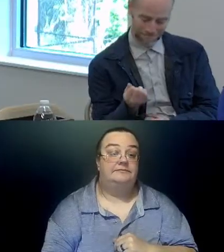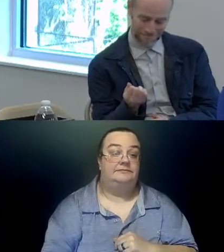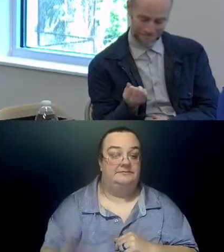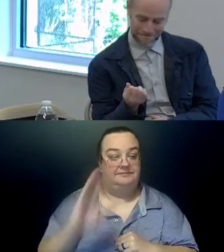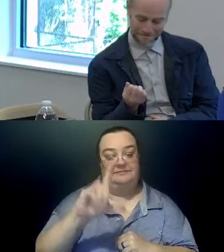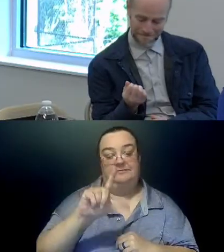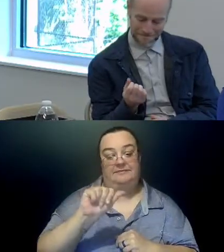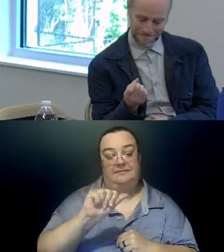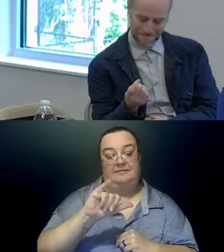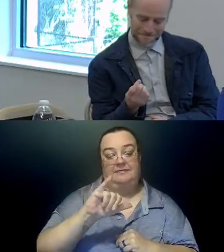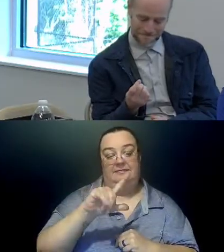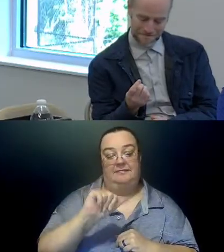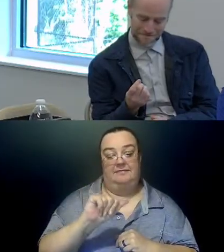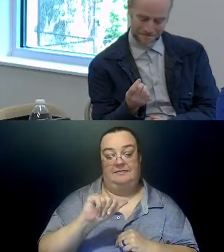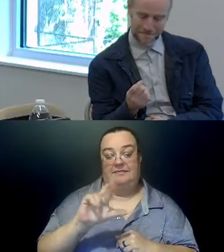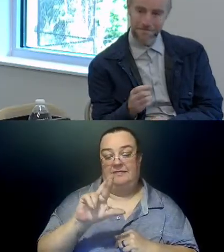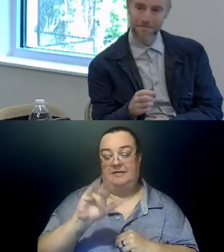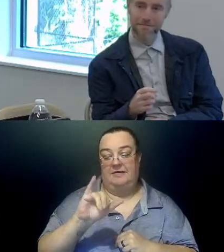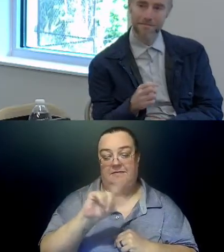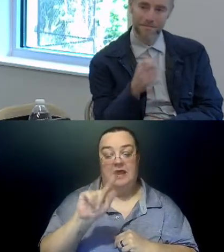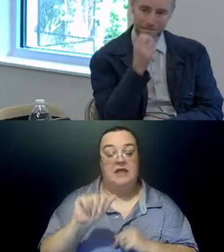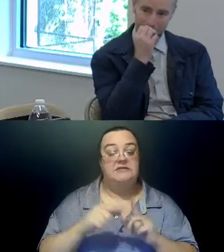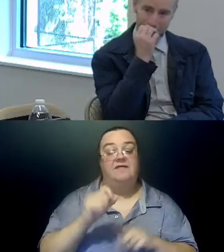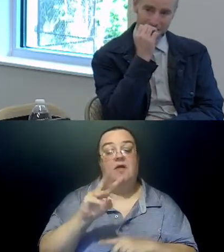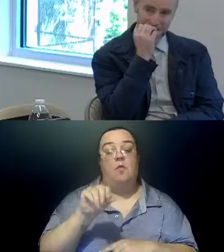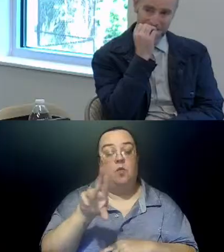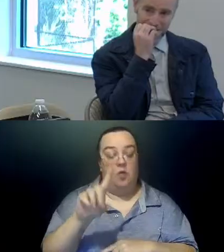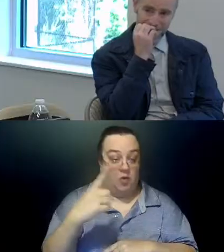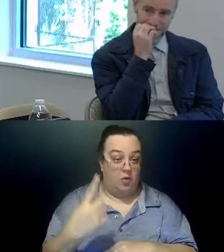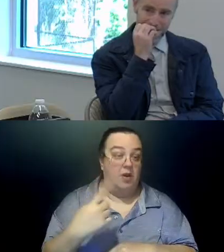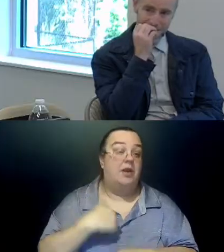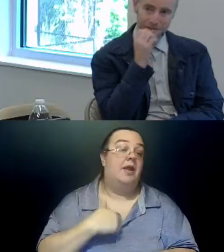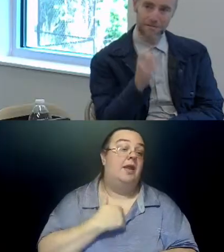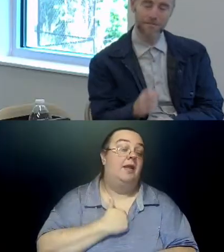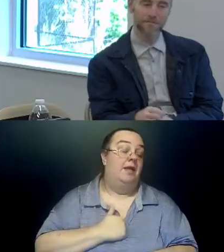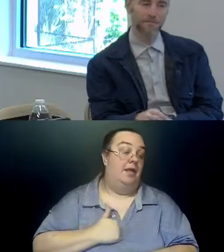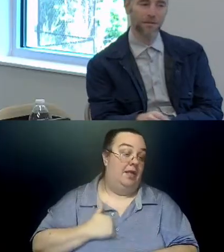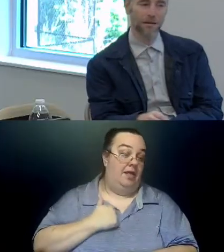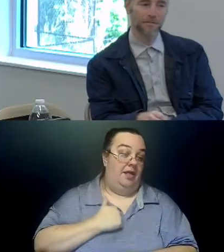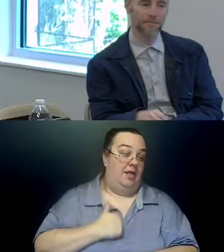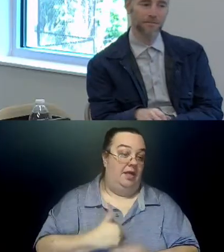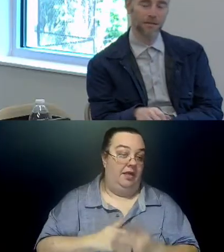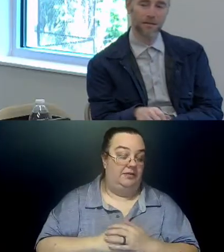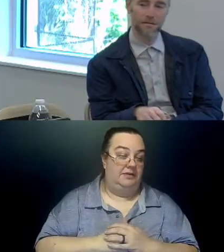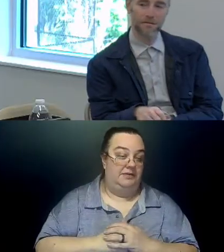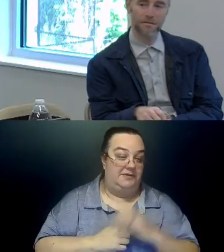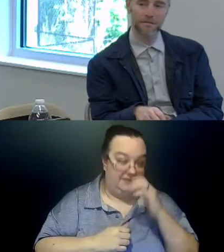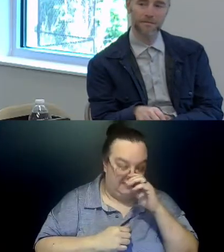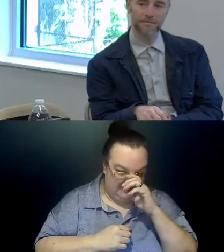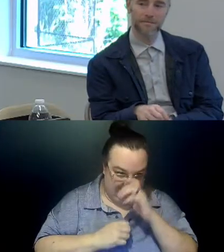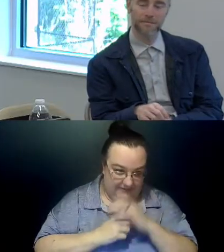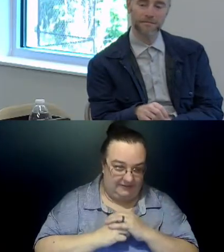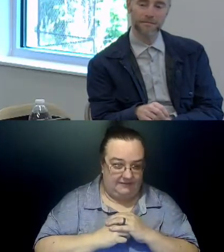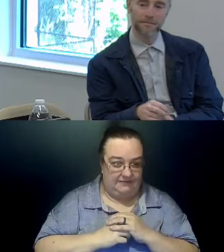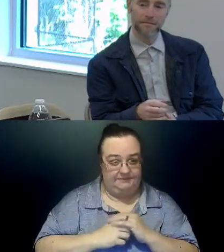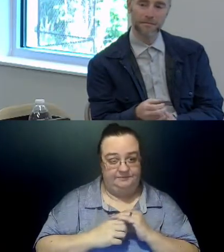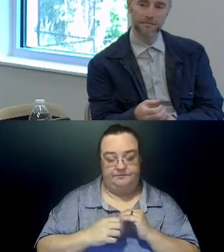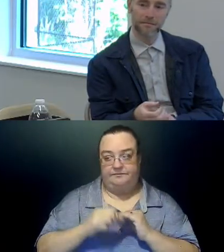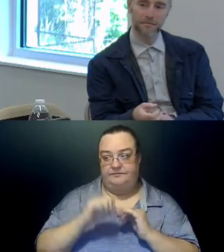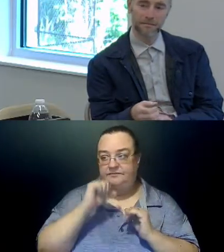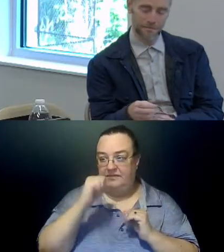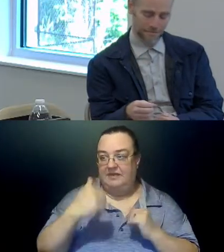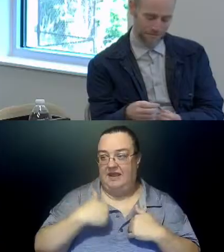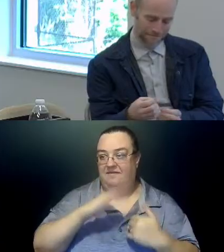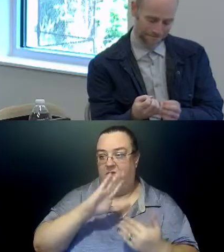Lana Riazzi, Ward 1. I apologize. for not having all of my